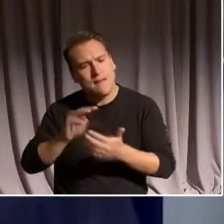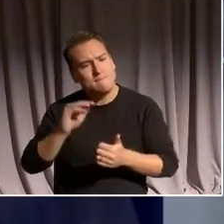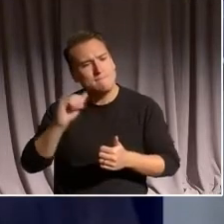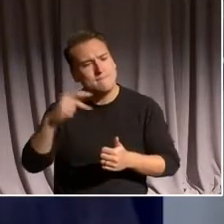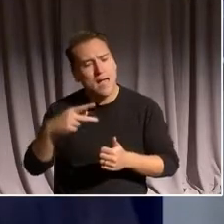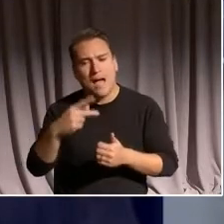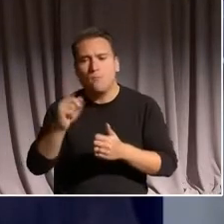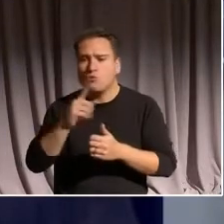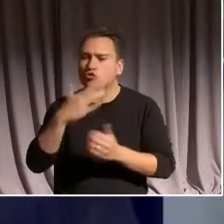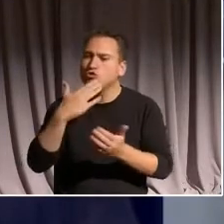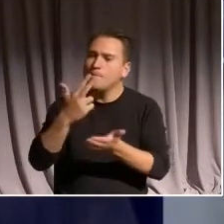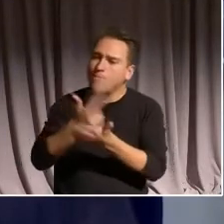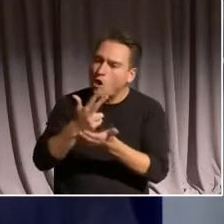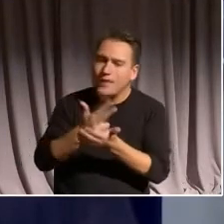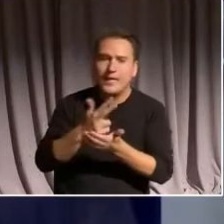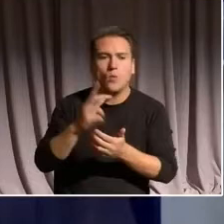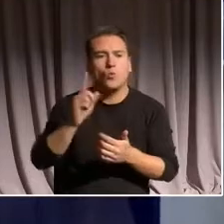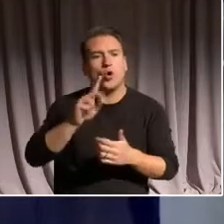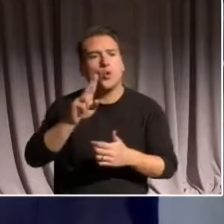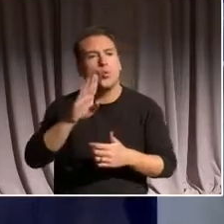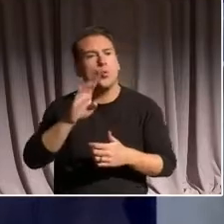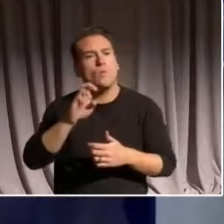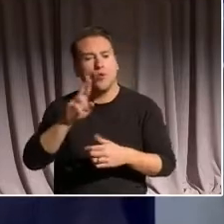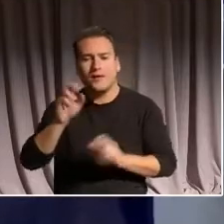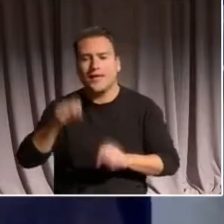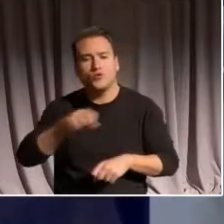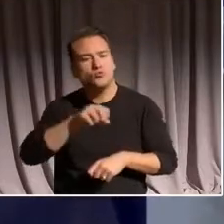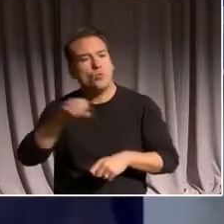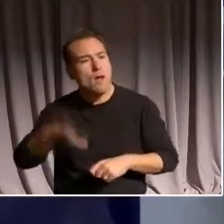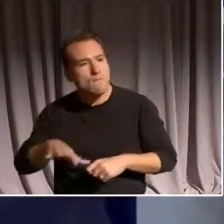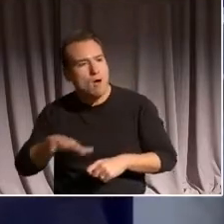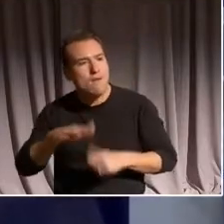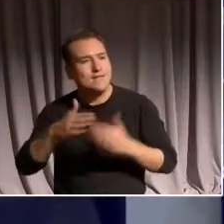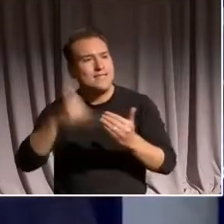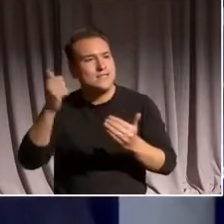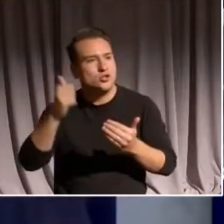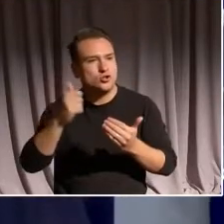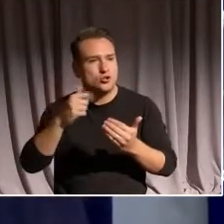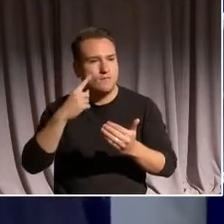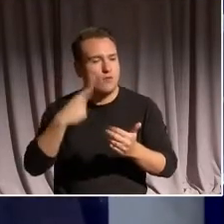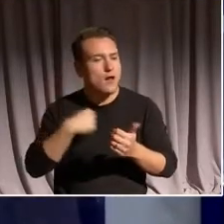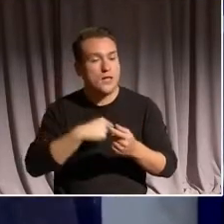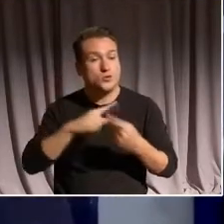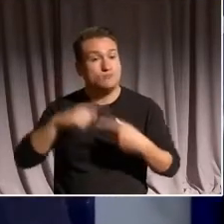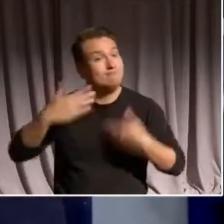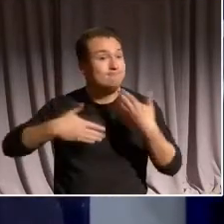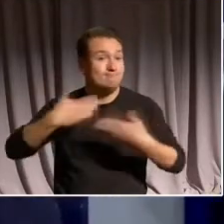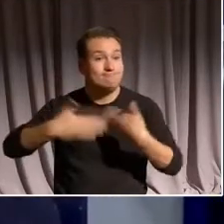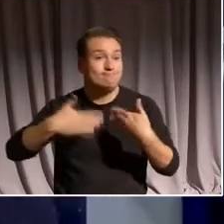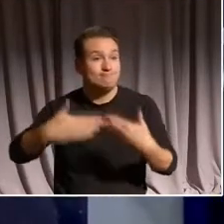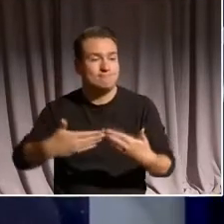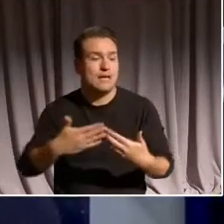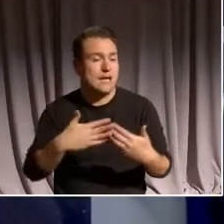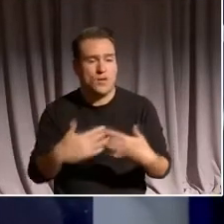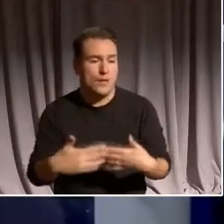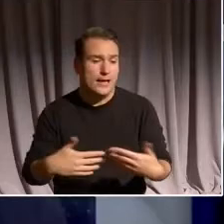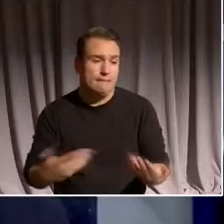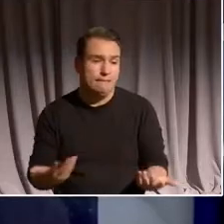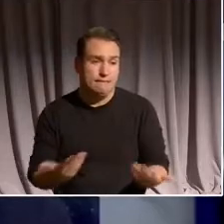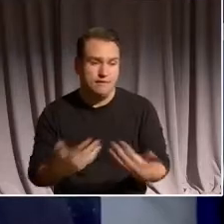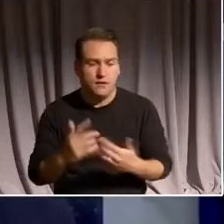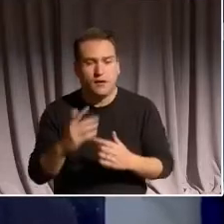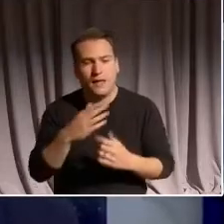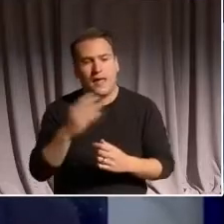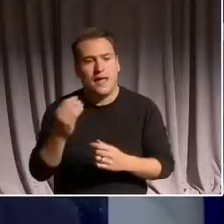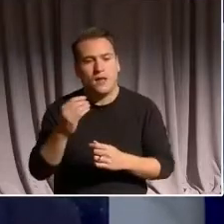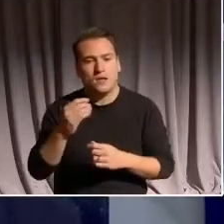or where the Uber should drop you off. That would be easier to get to ballroom B. Anyway, and the